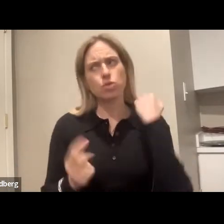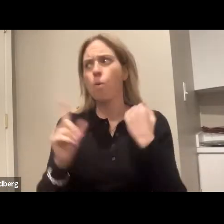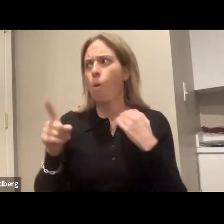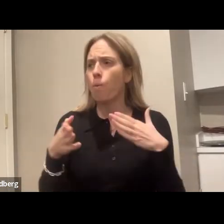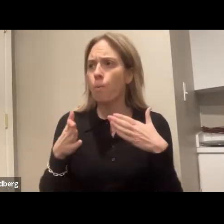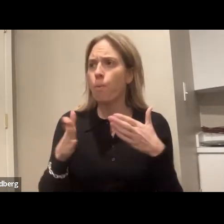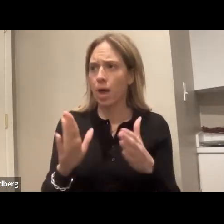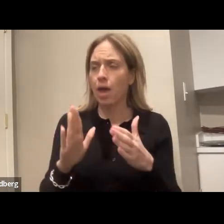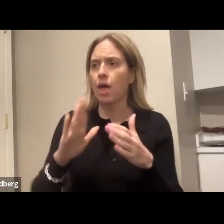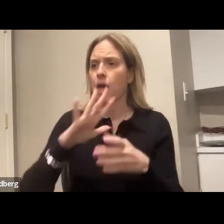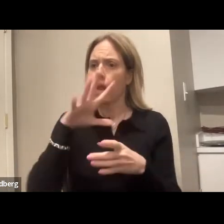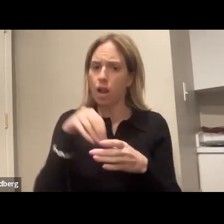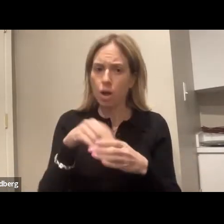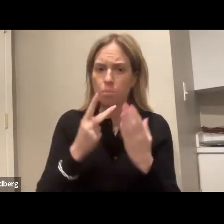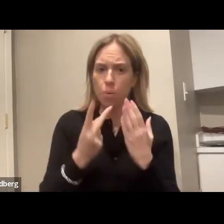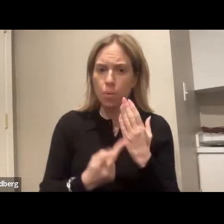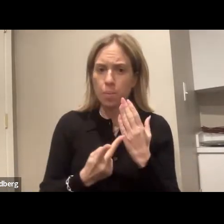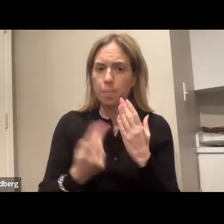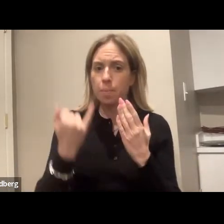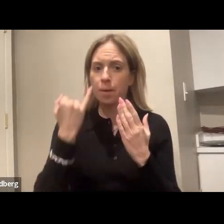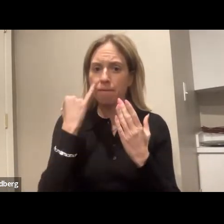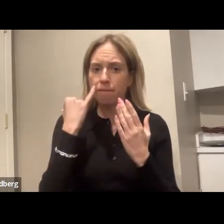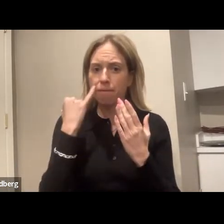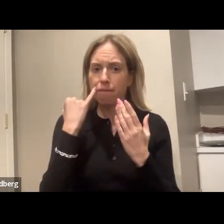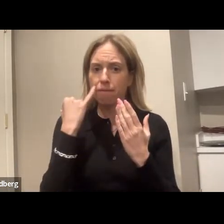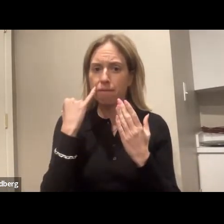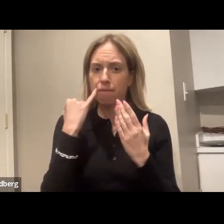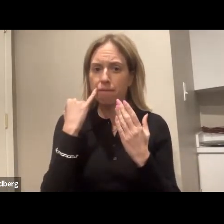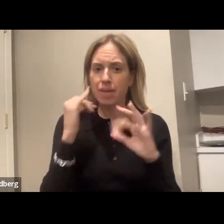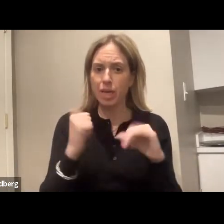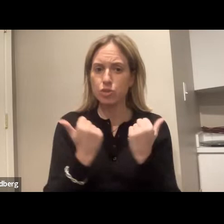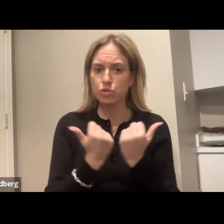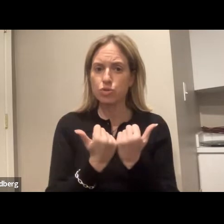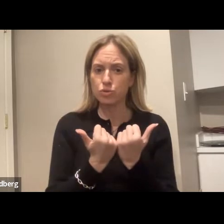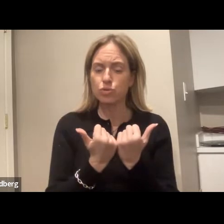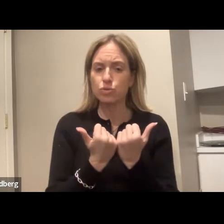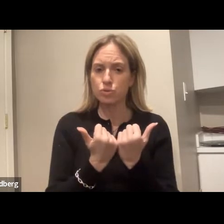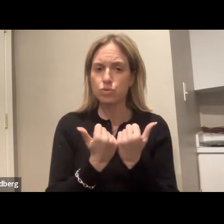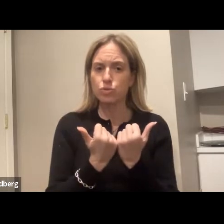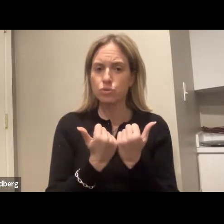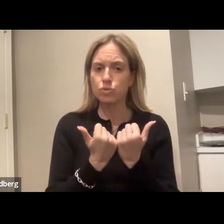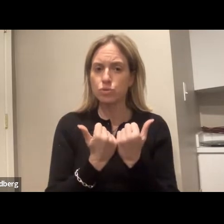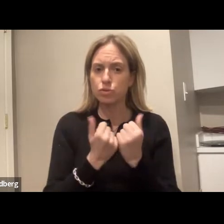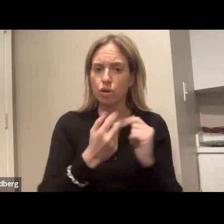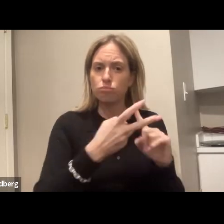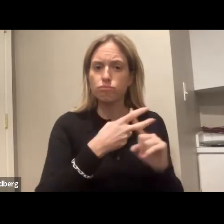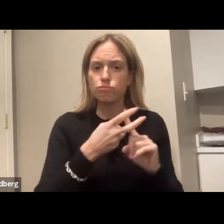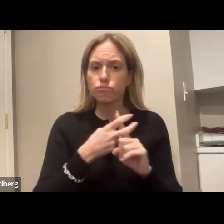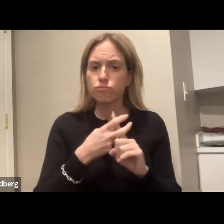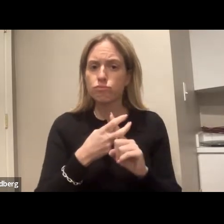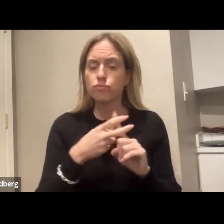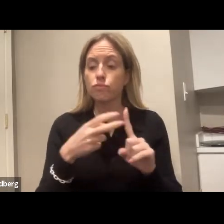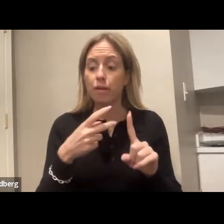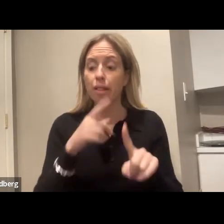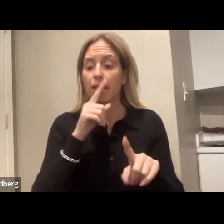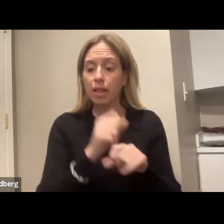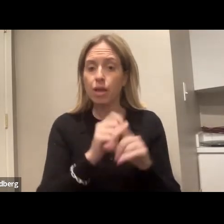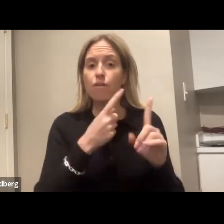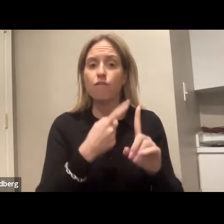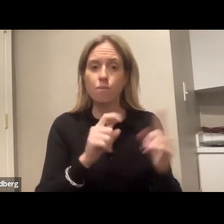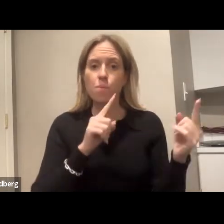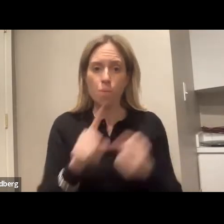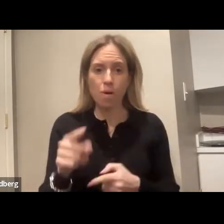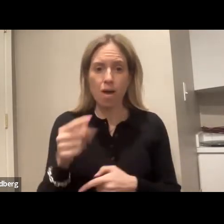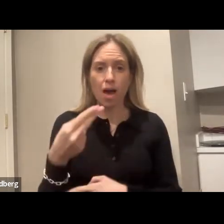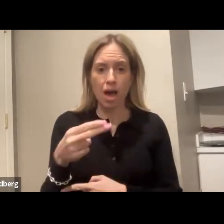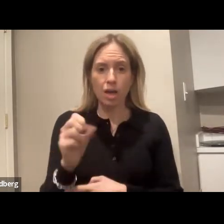get into the program is through the agency getting them from, literally going to the high school and